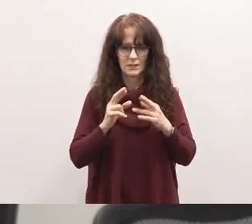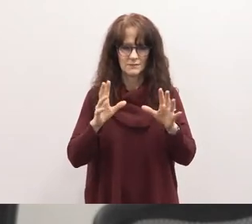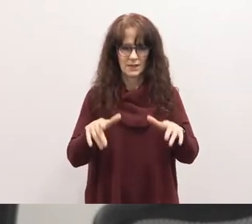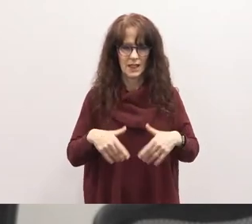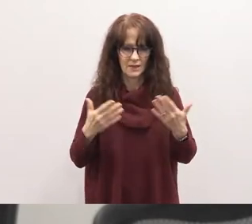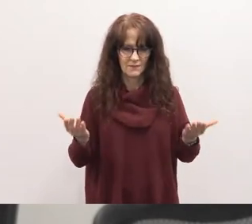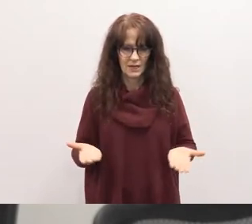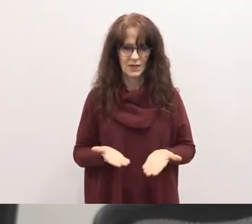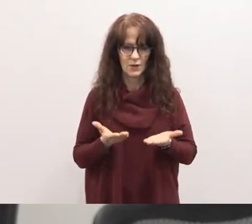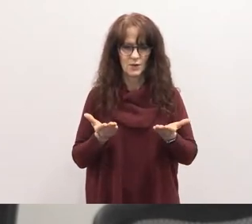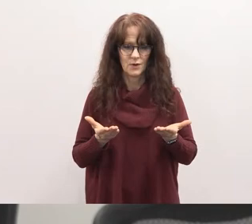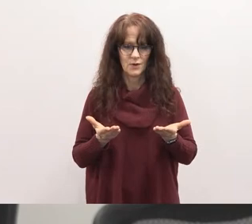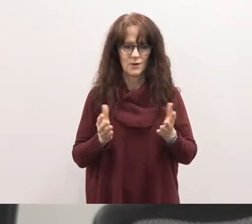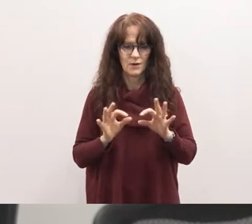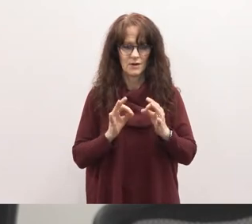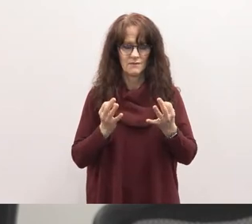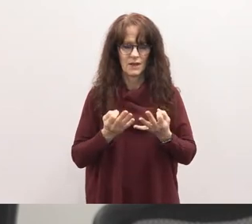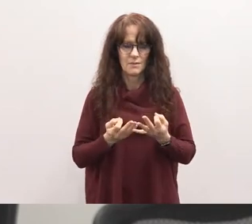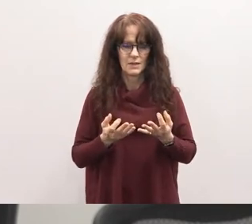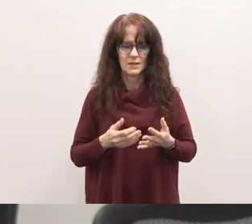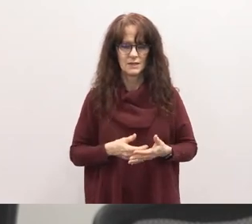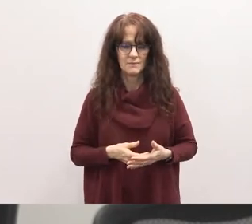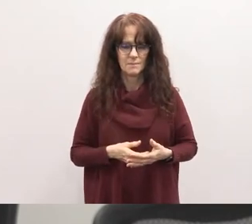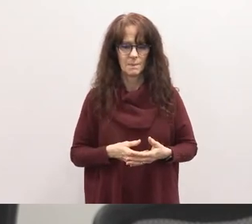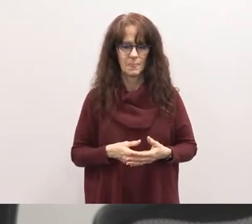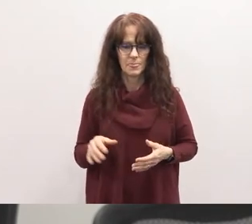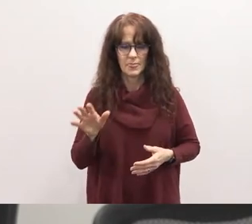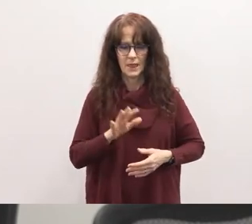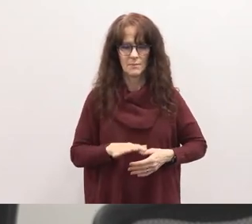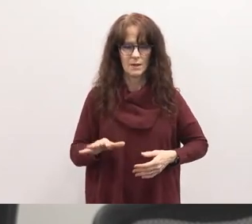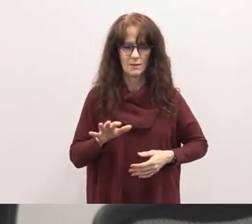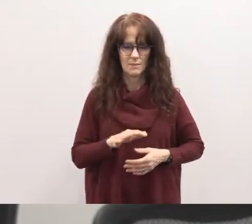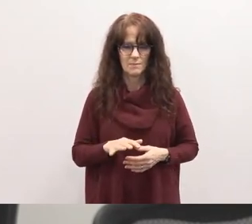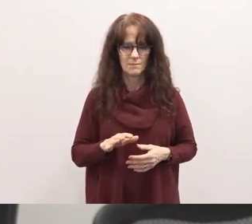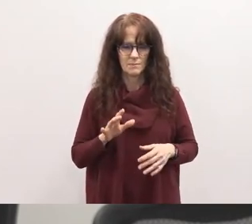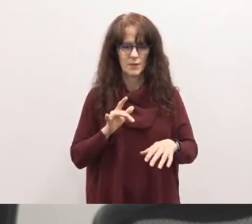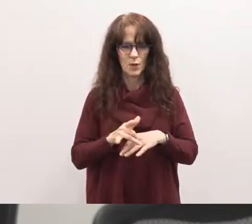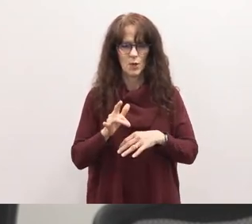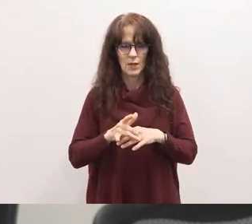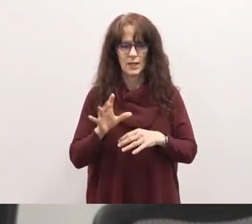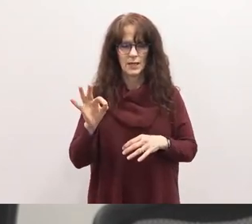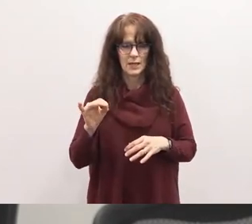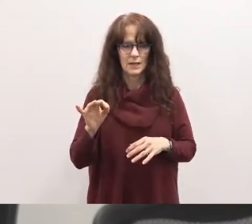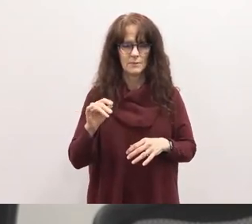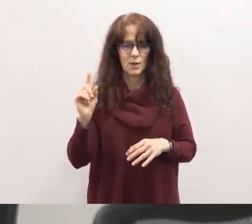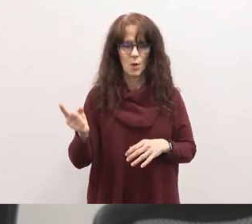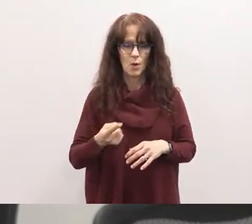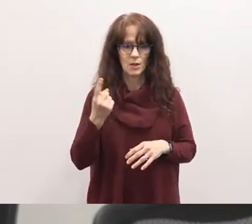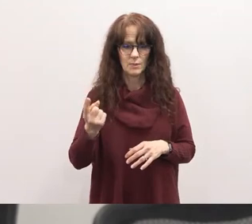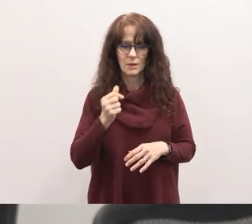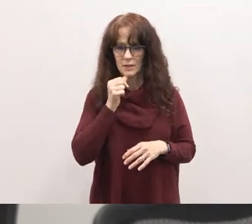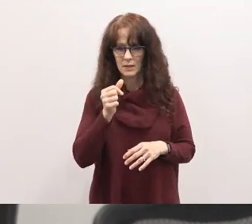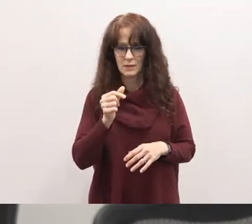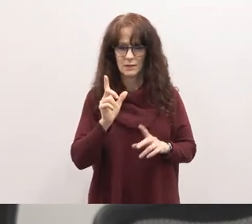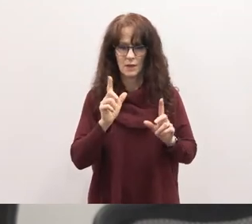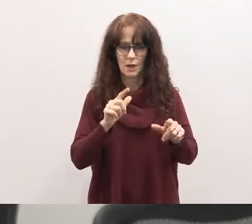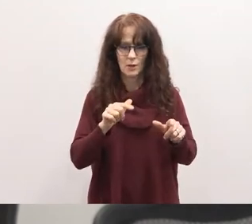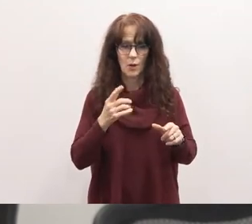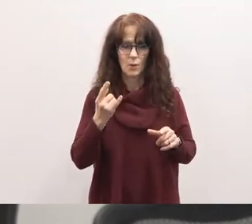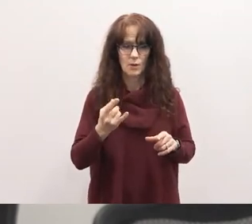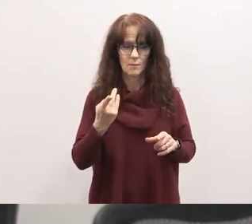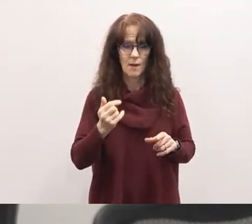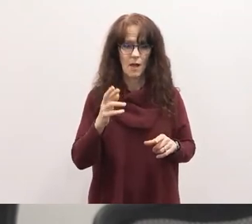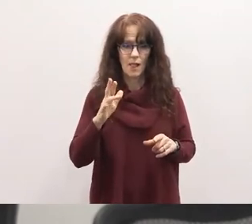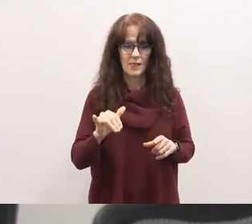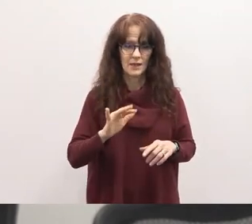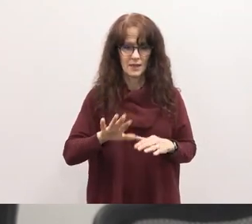here. I think until about the early 90s, I was probably the only one that didn't go to Poly